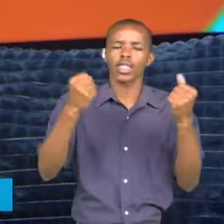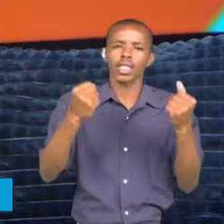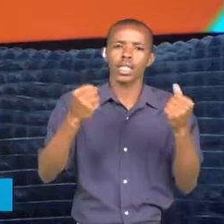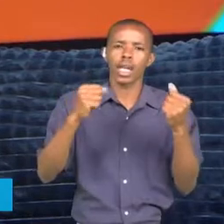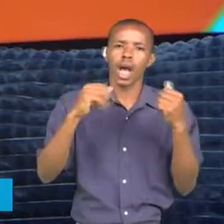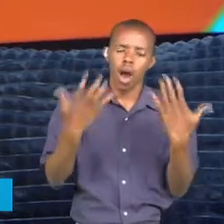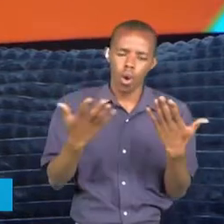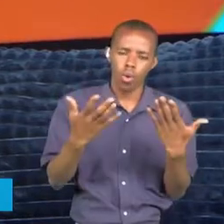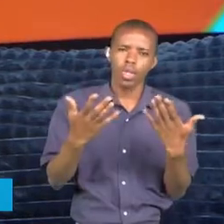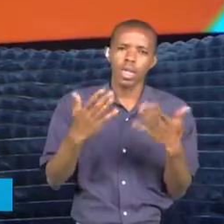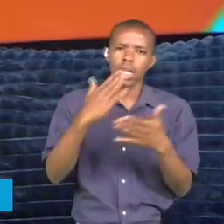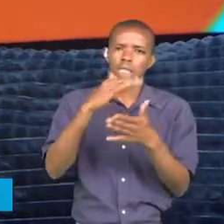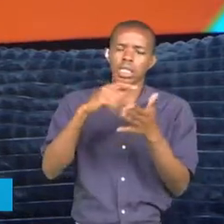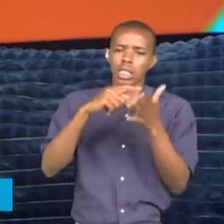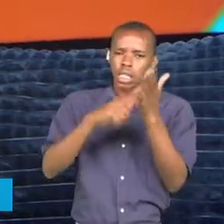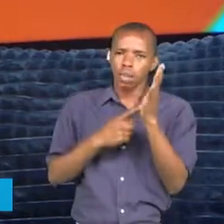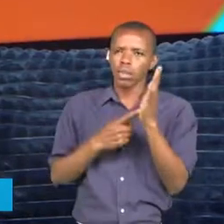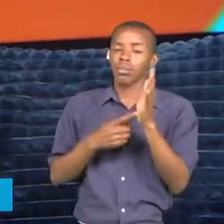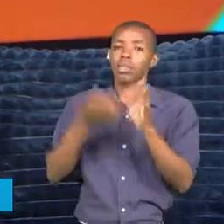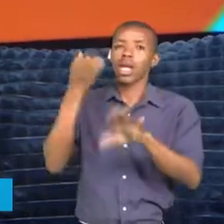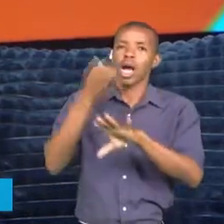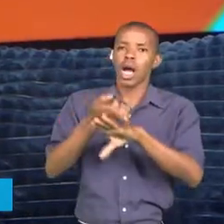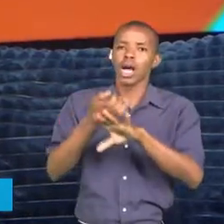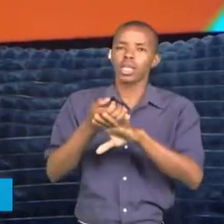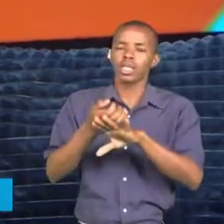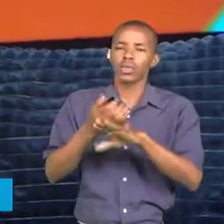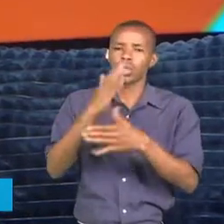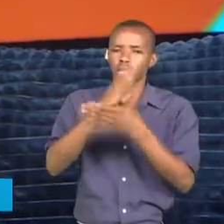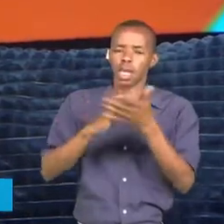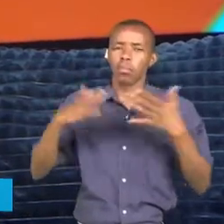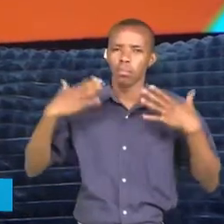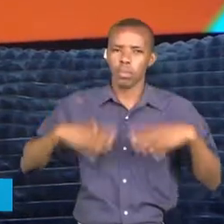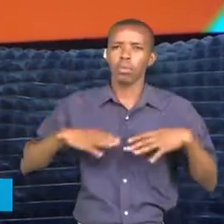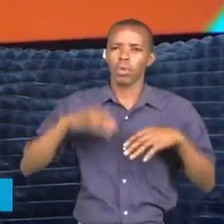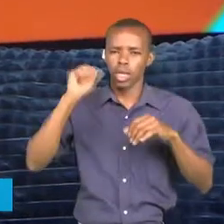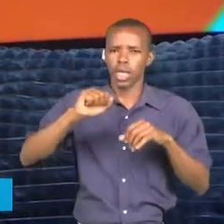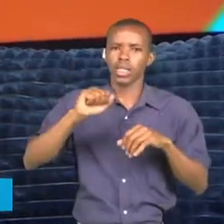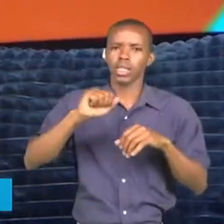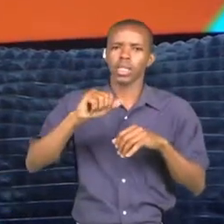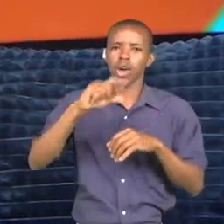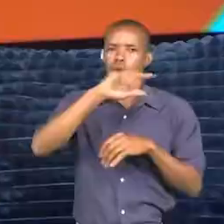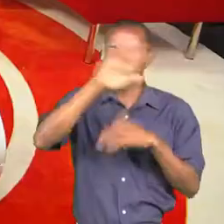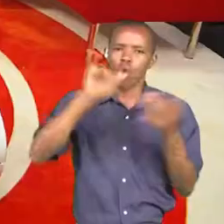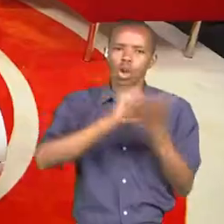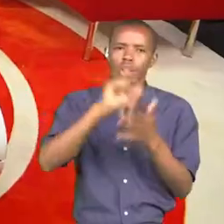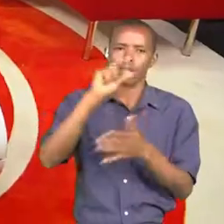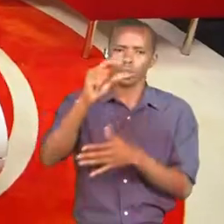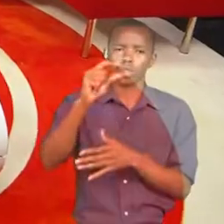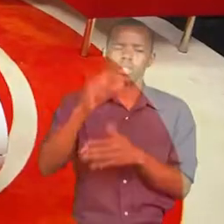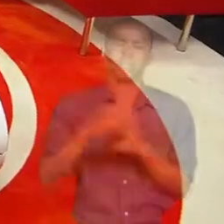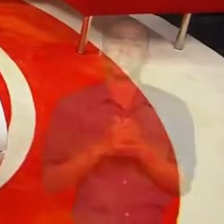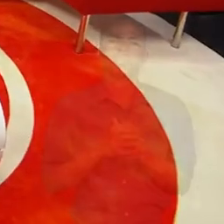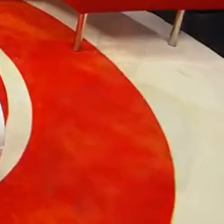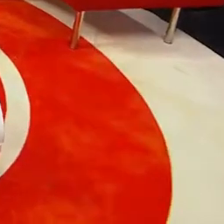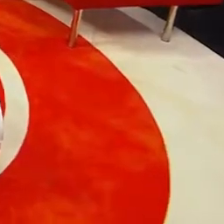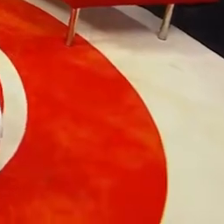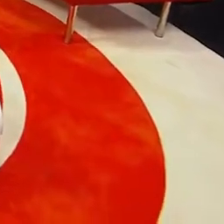orally? Sometimes can be really difficult to deal with some people. Yeah, after the break.